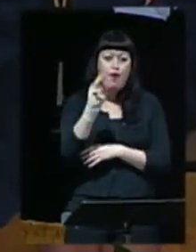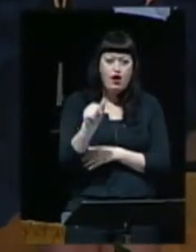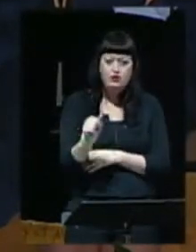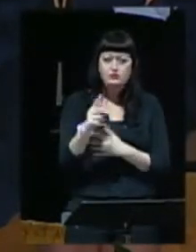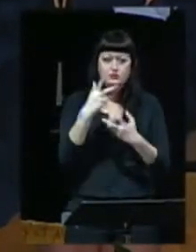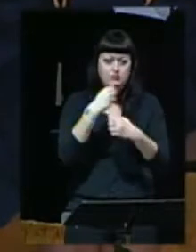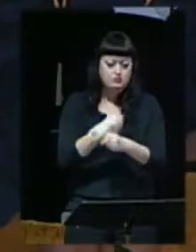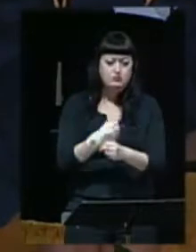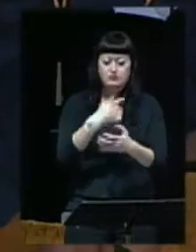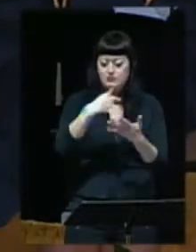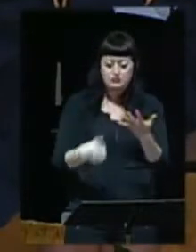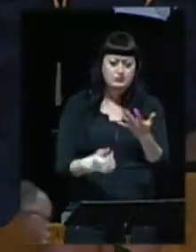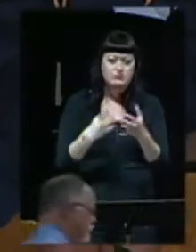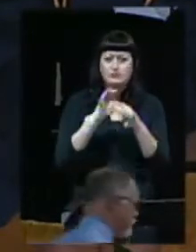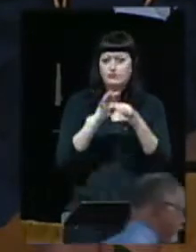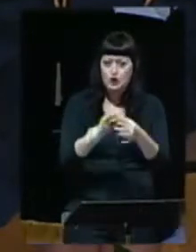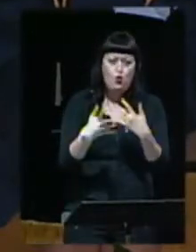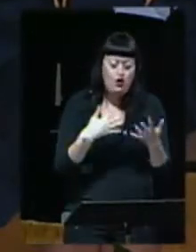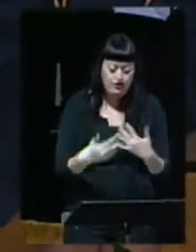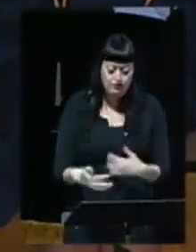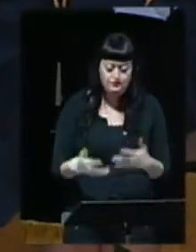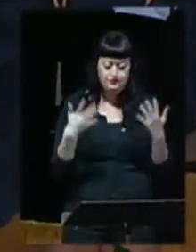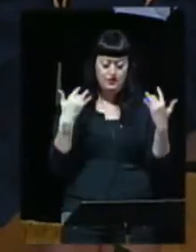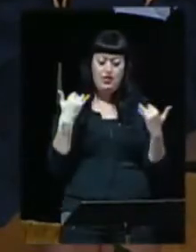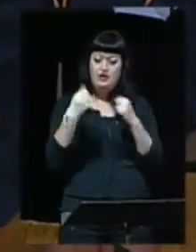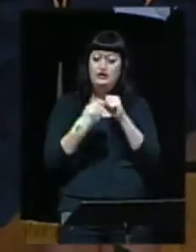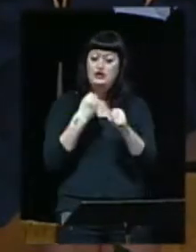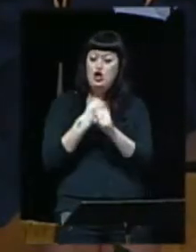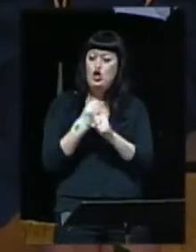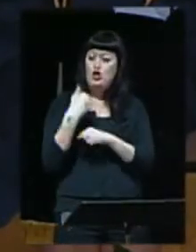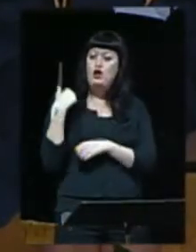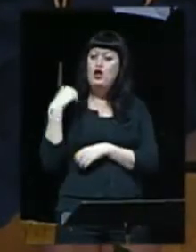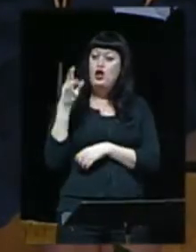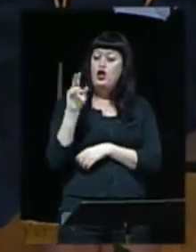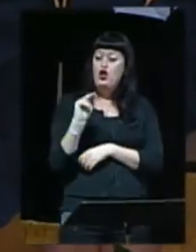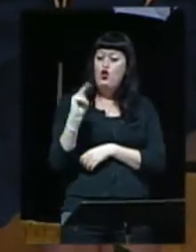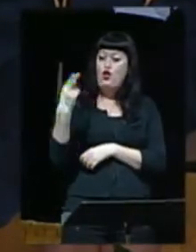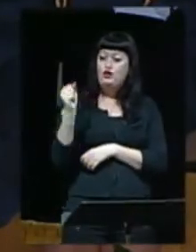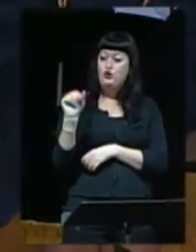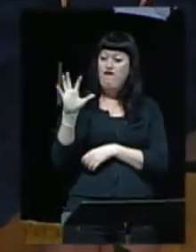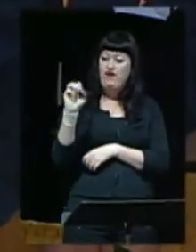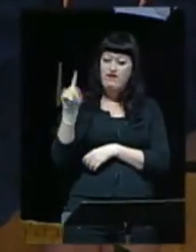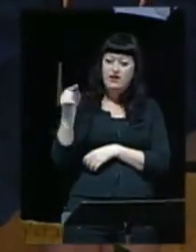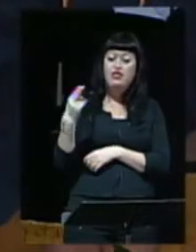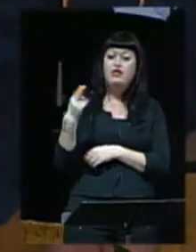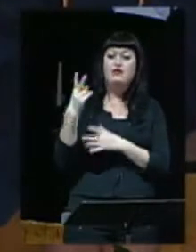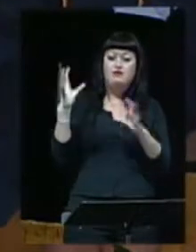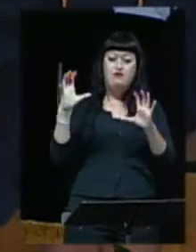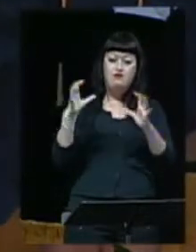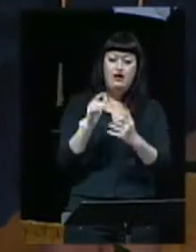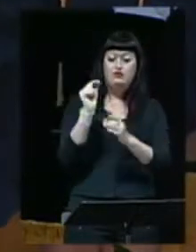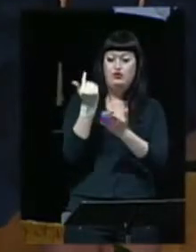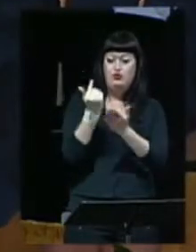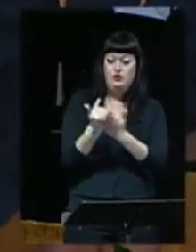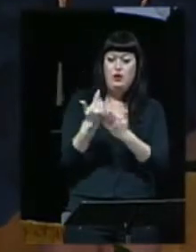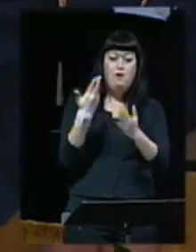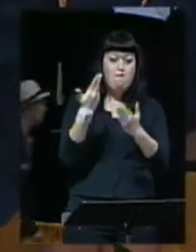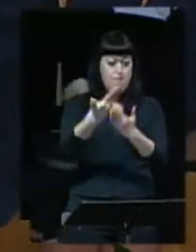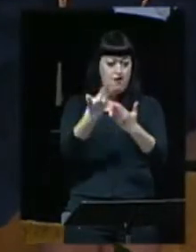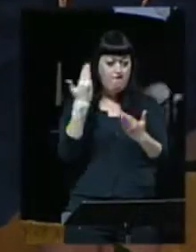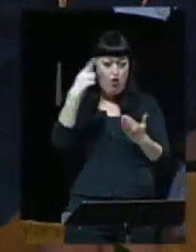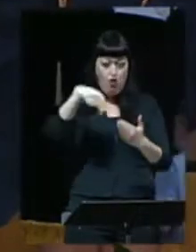whatever. This year marks the 50th anniversary of Fargo North High School. There have been 49 other